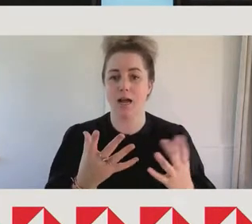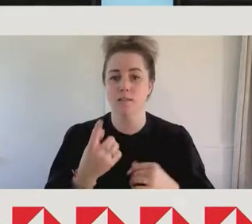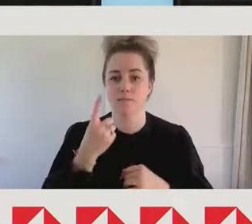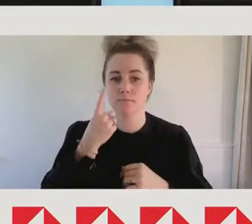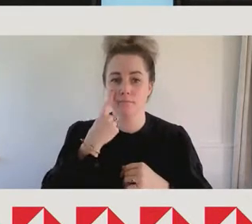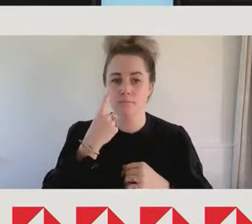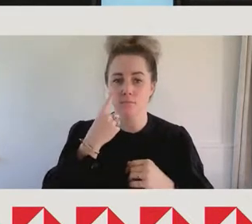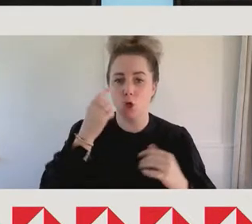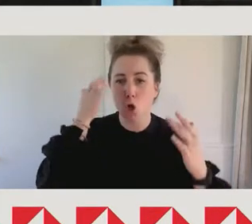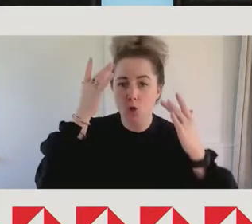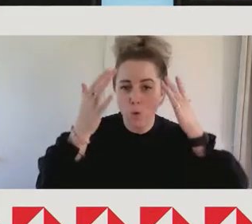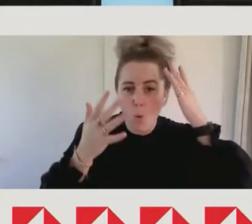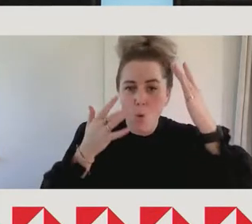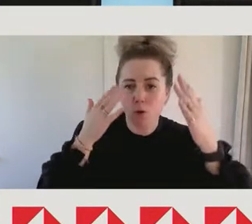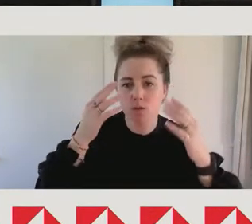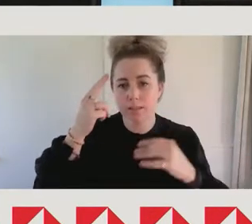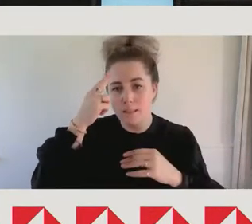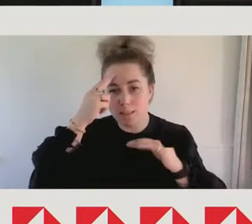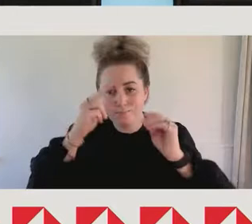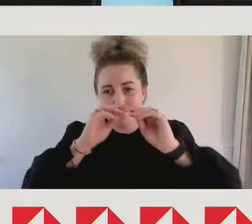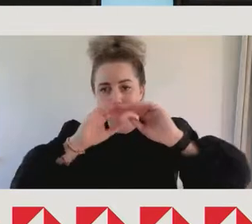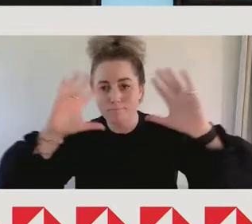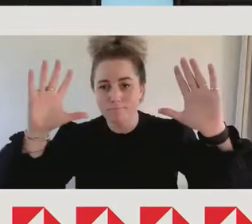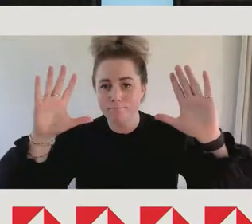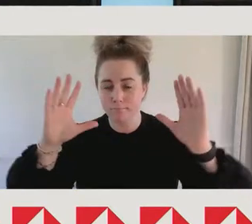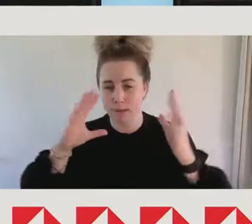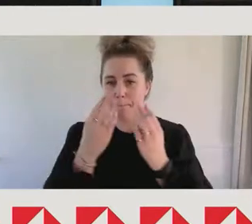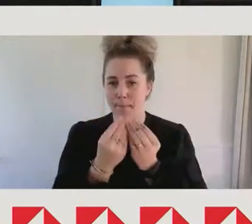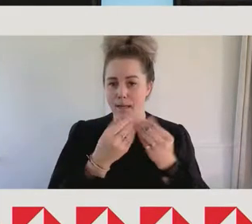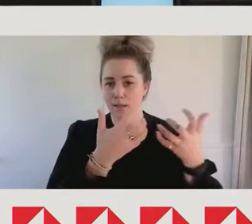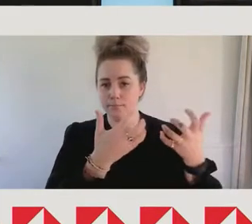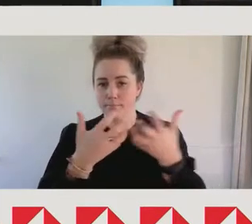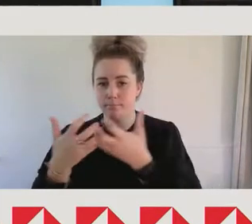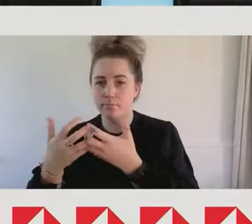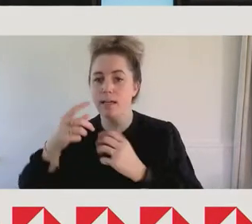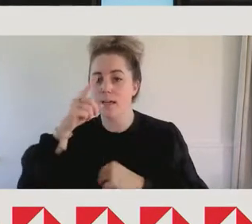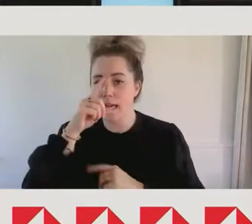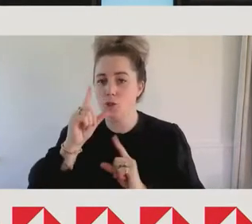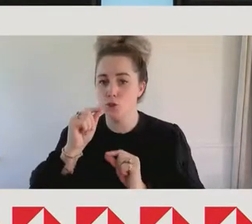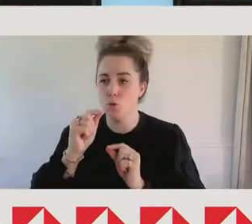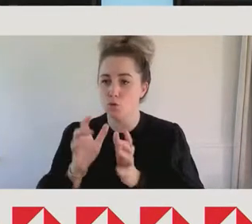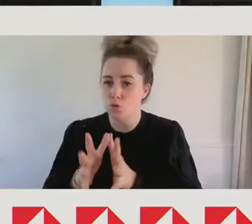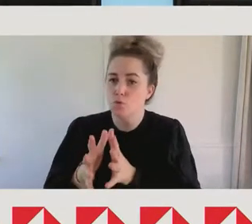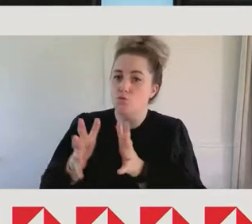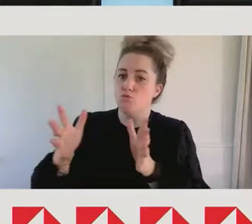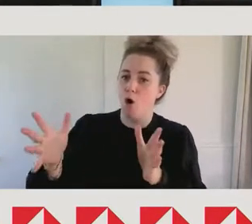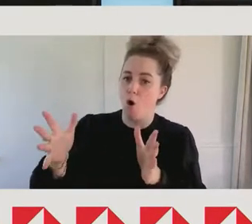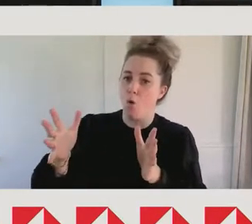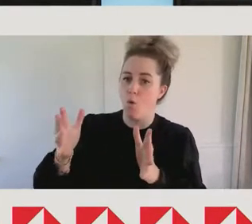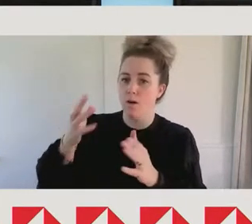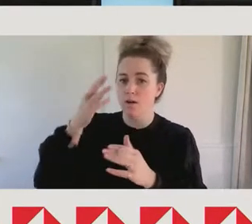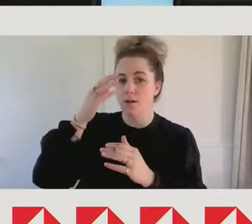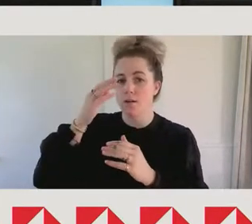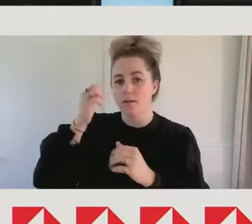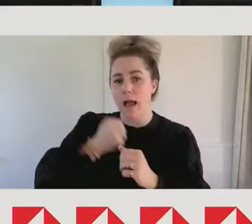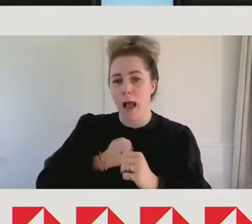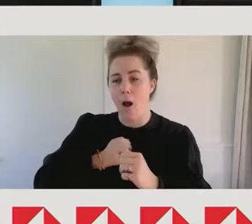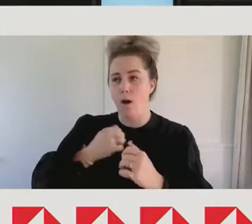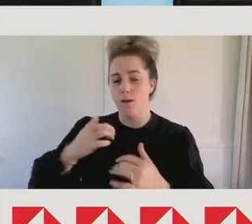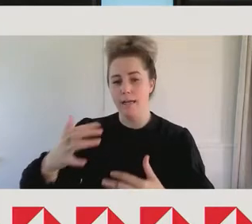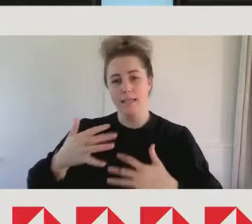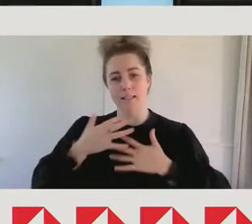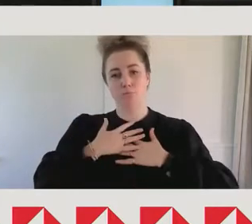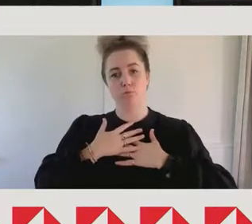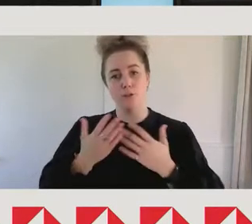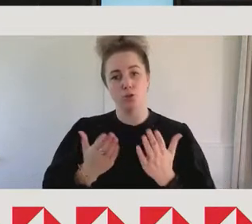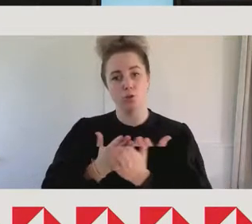streams hopes inspiration put some dollar amounts next to those things and grow that inspiration and vision over time and that is a thanks to every